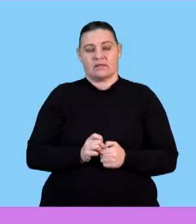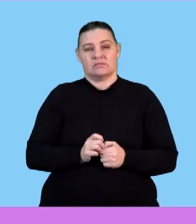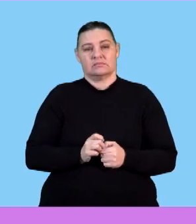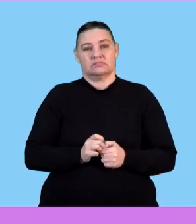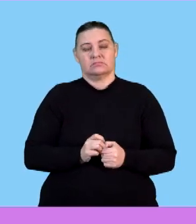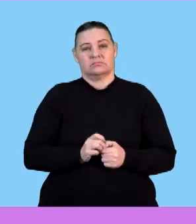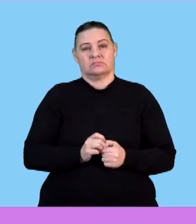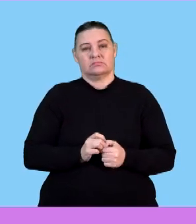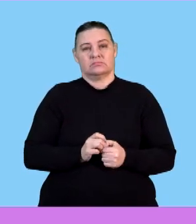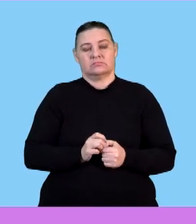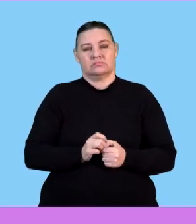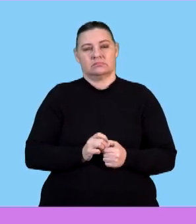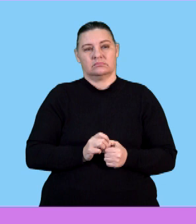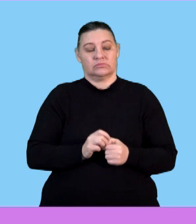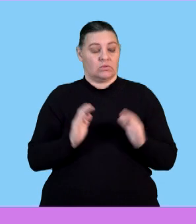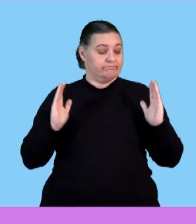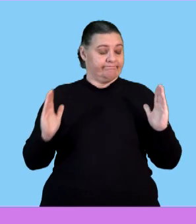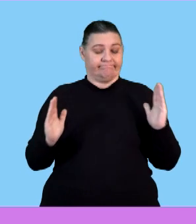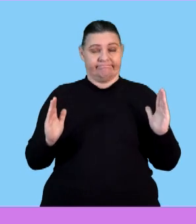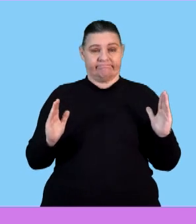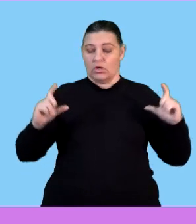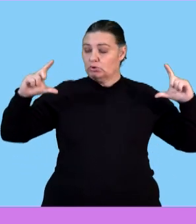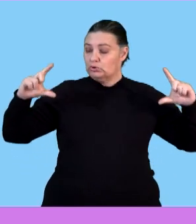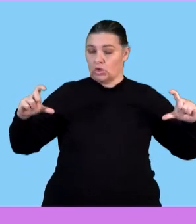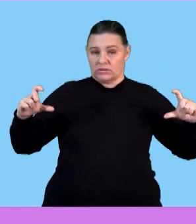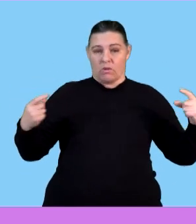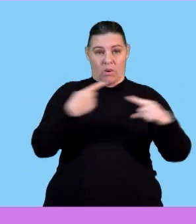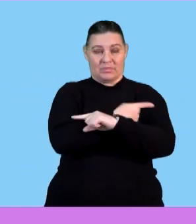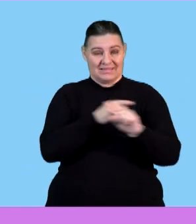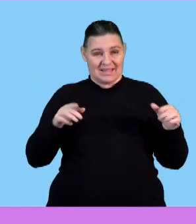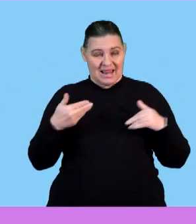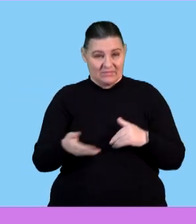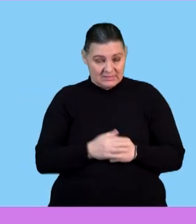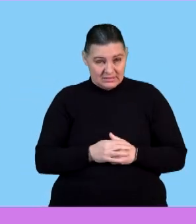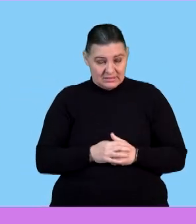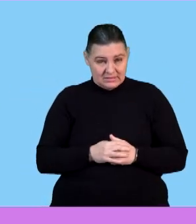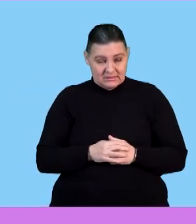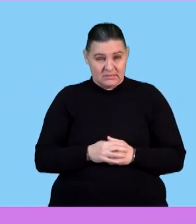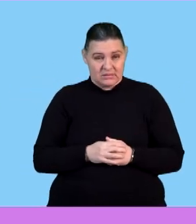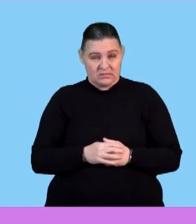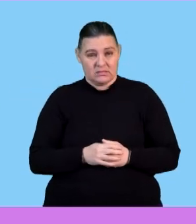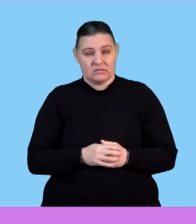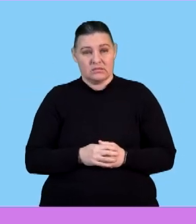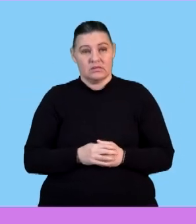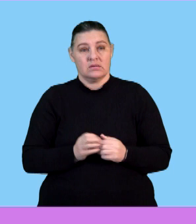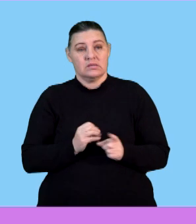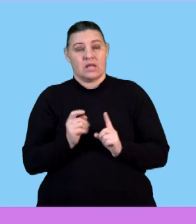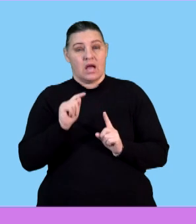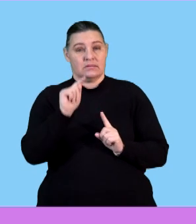ruler. Now, there's just two sides left, the other two short opposite sides. So, starting at that point,